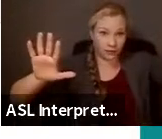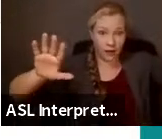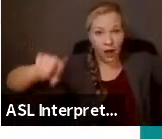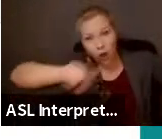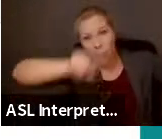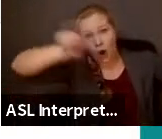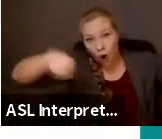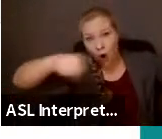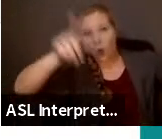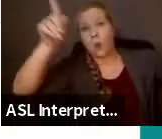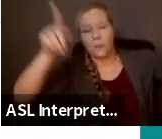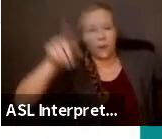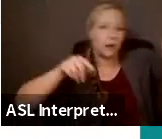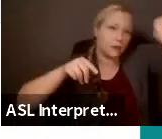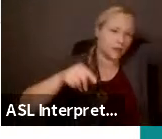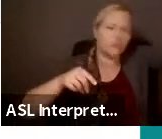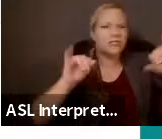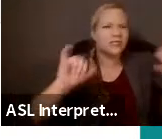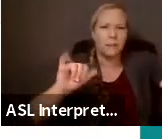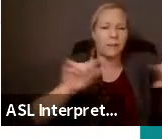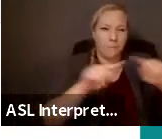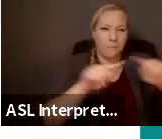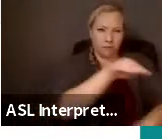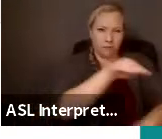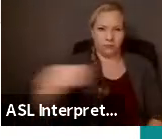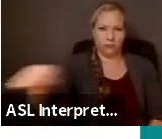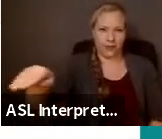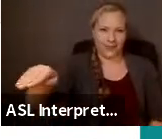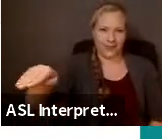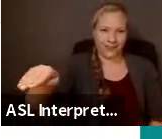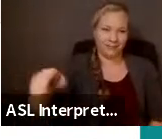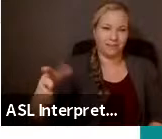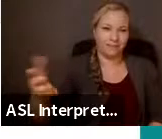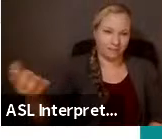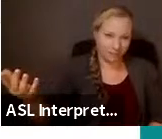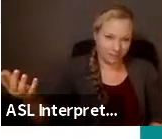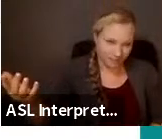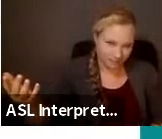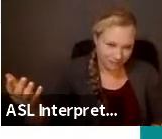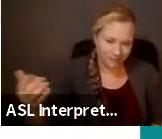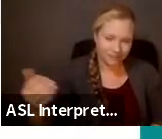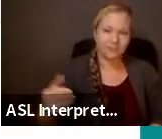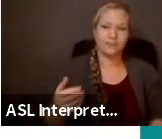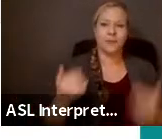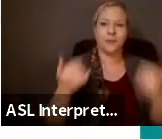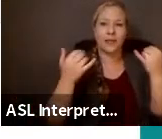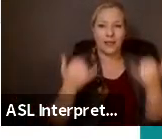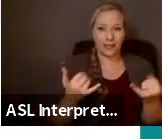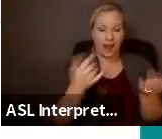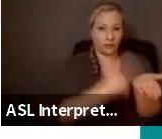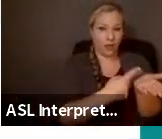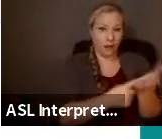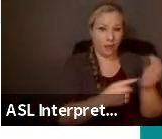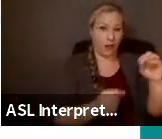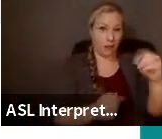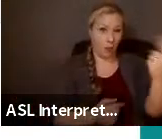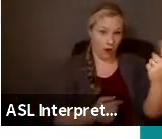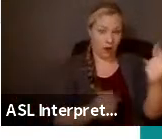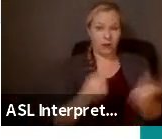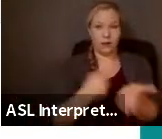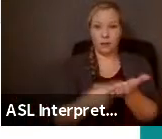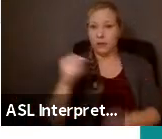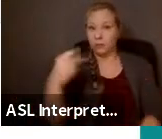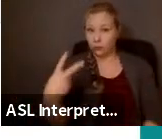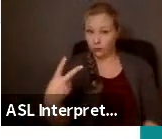And now that we've talked about option 1 a little bit and we're showing option 2, I want to go back to Marion's comment